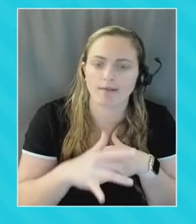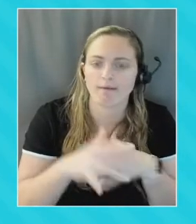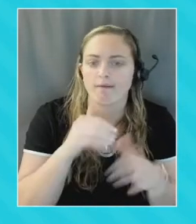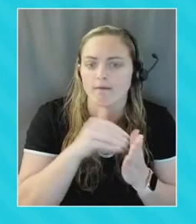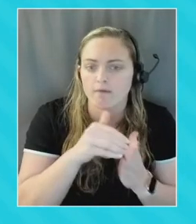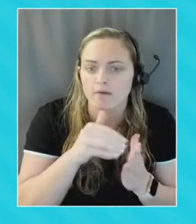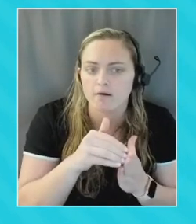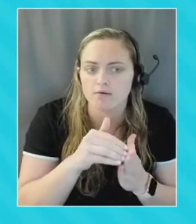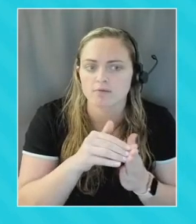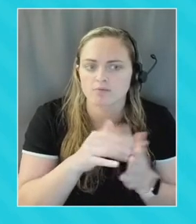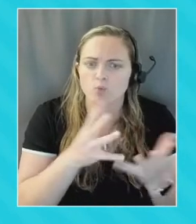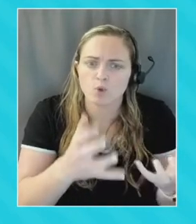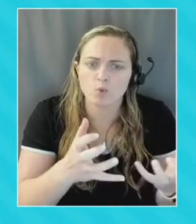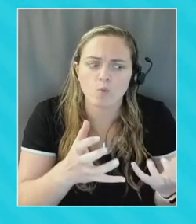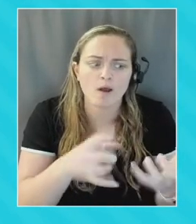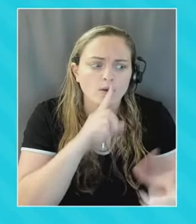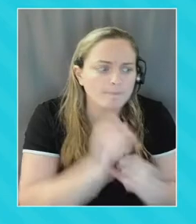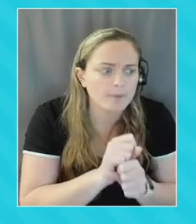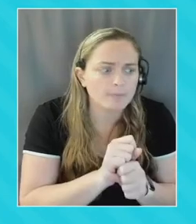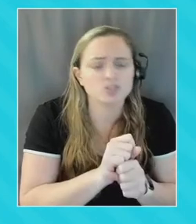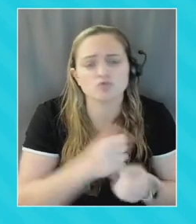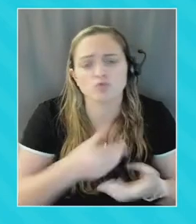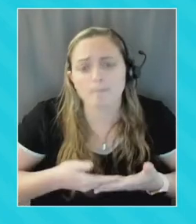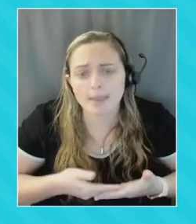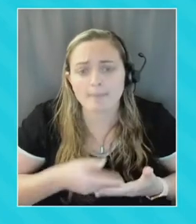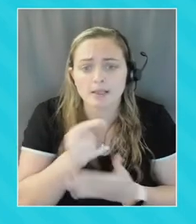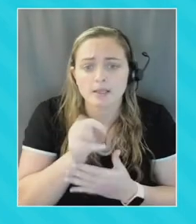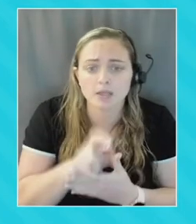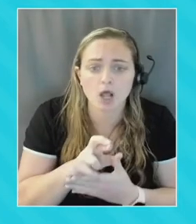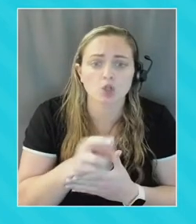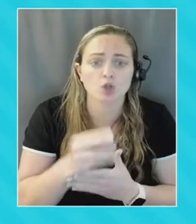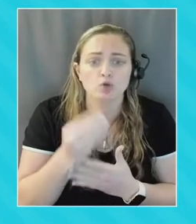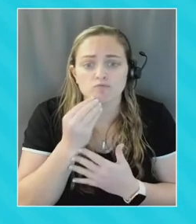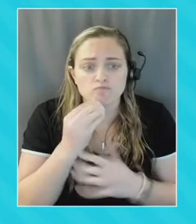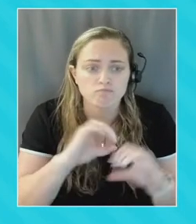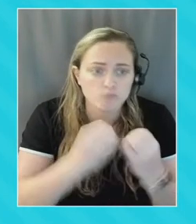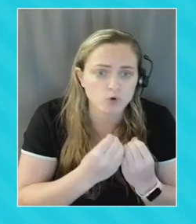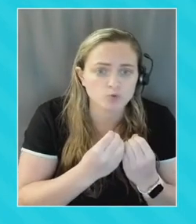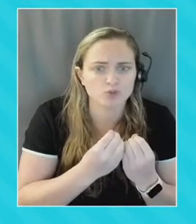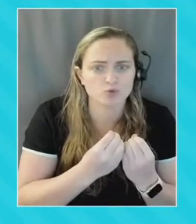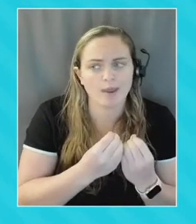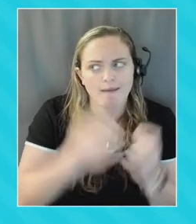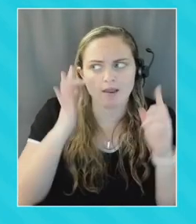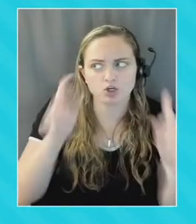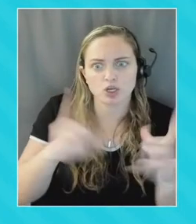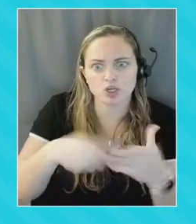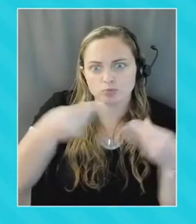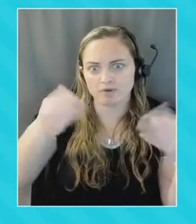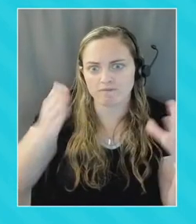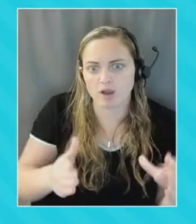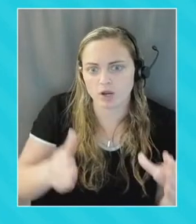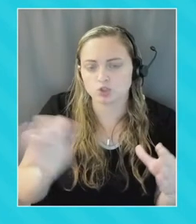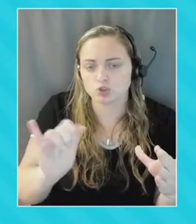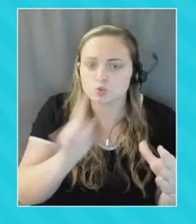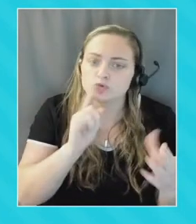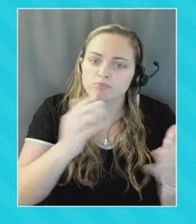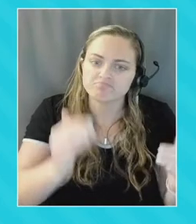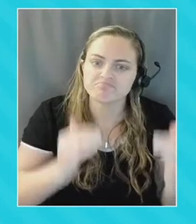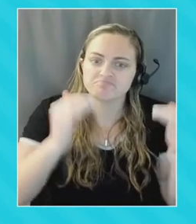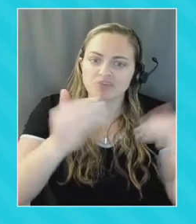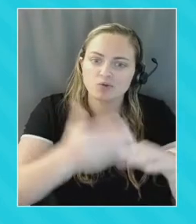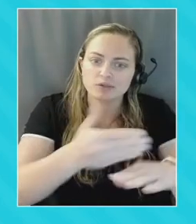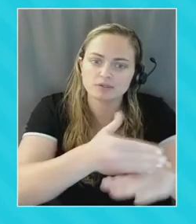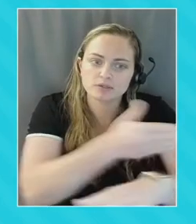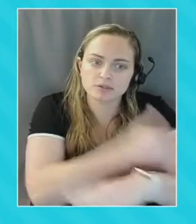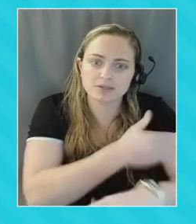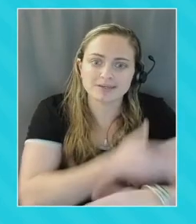new commitments from baby and toddler food manufacturers, as well as early childhood education providers, to increase affordable and veggie-forward